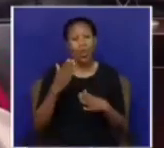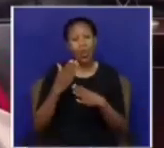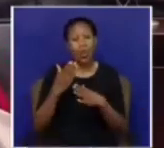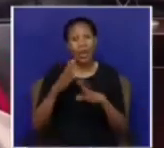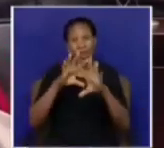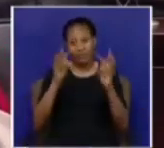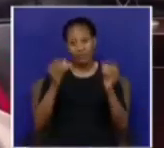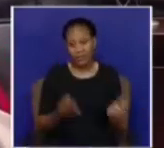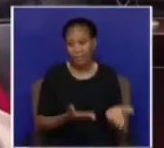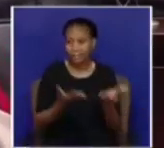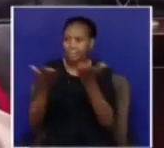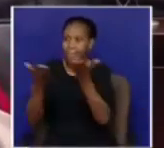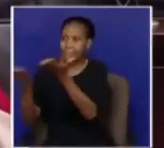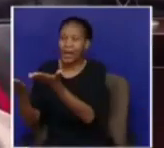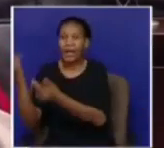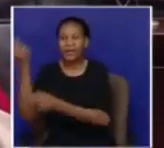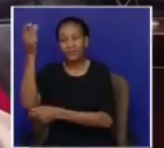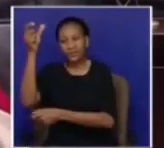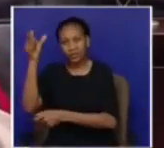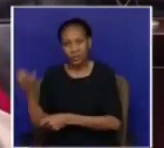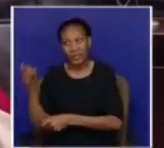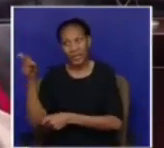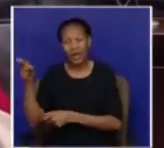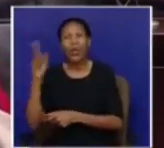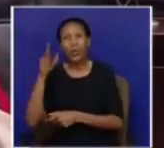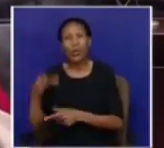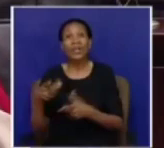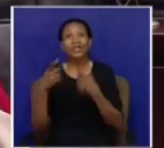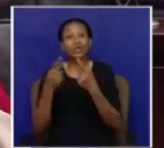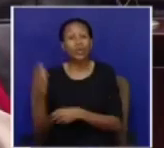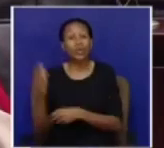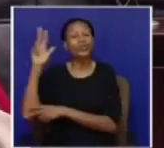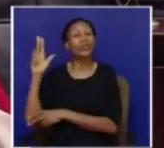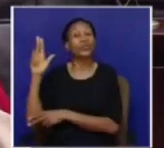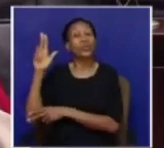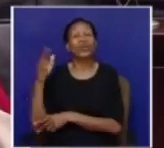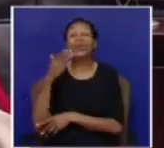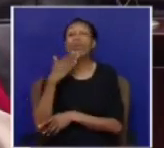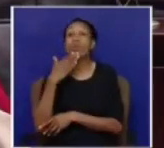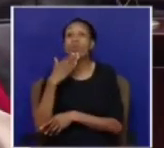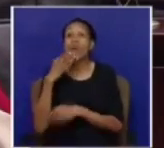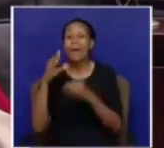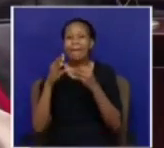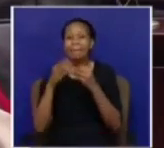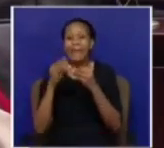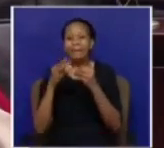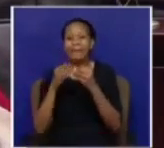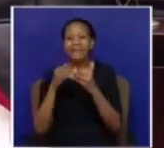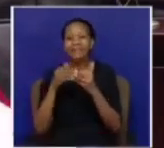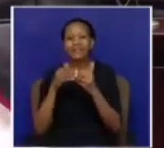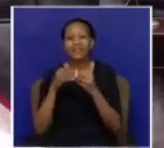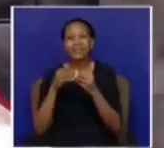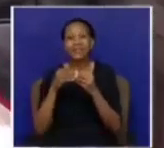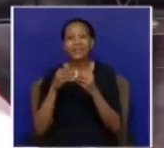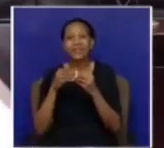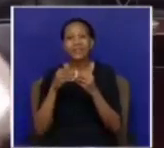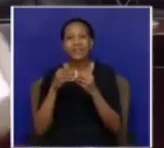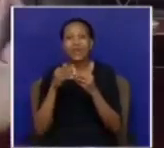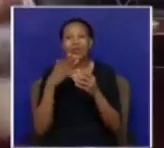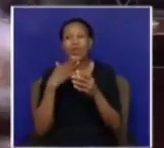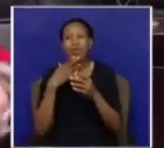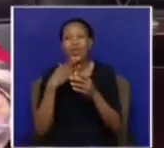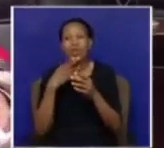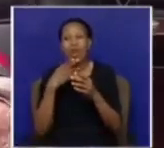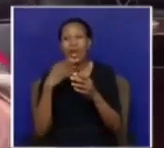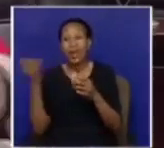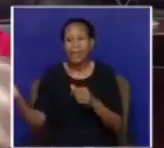Honorable Speaker, who will conduct the swearing-in of members who replaced designated members after the first sitting.